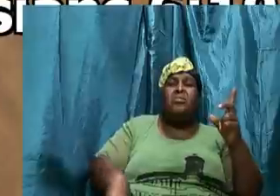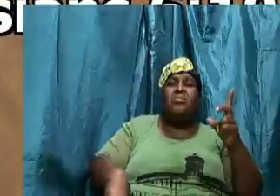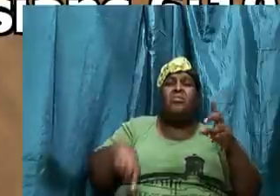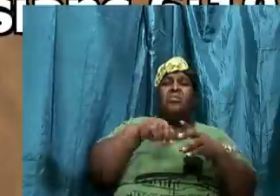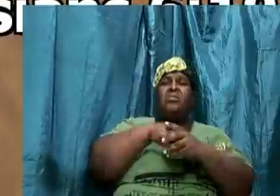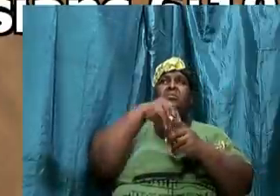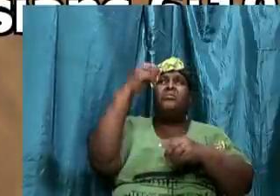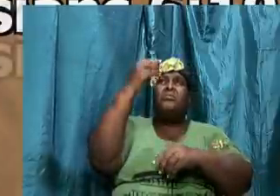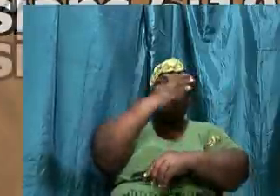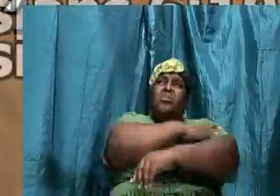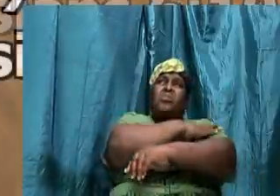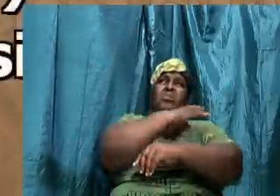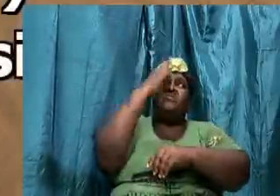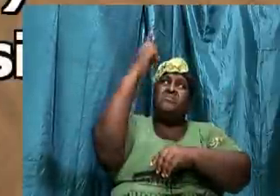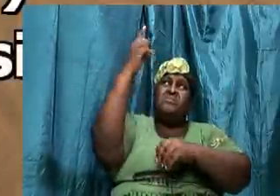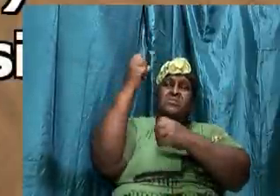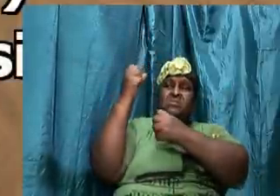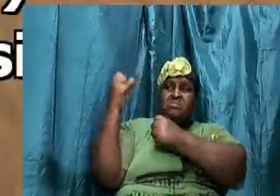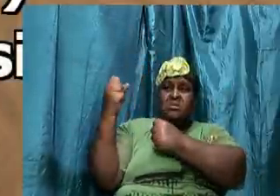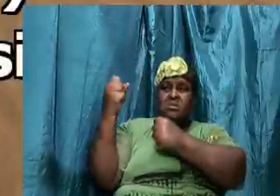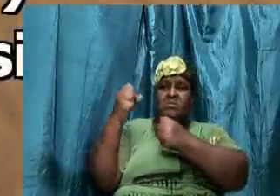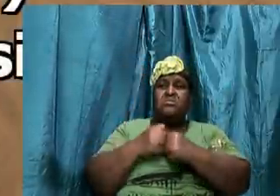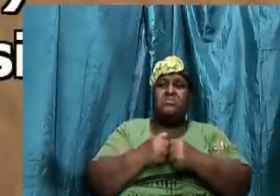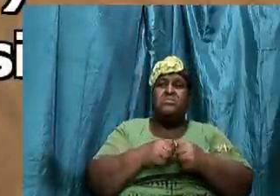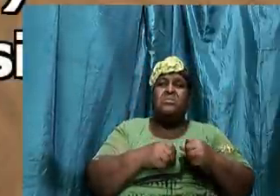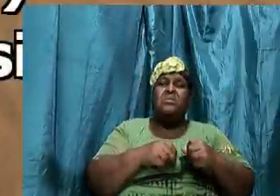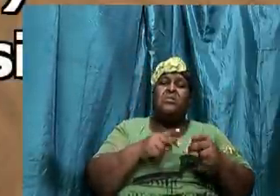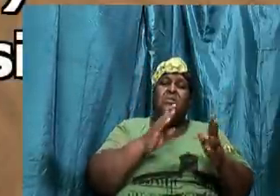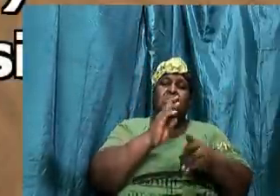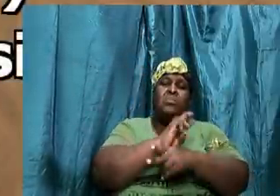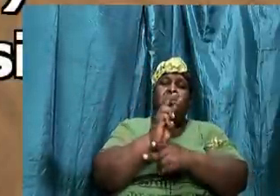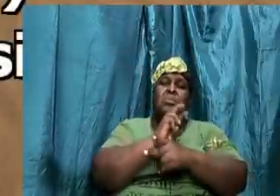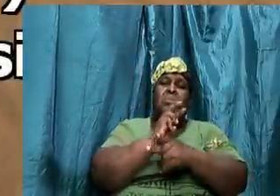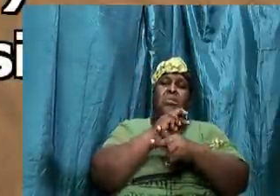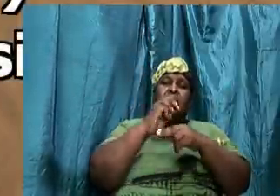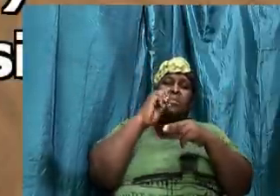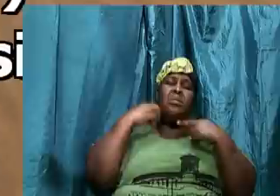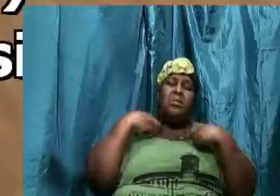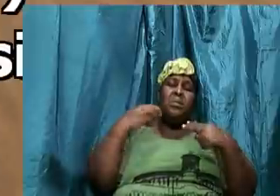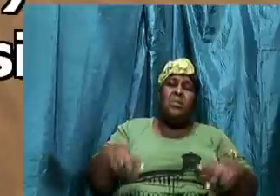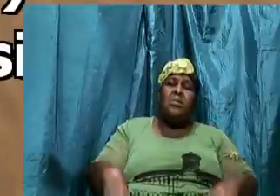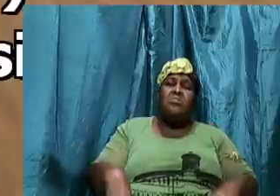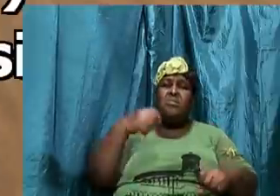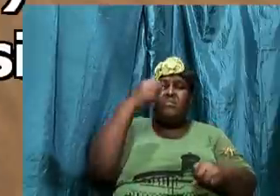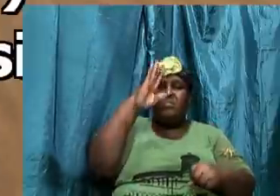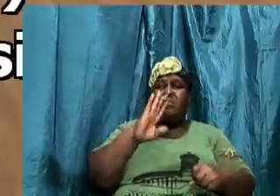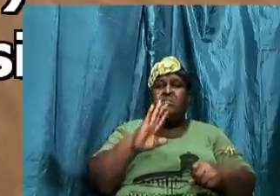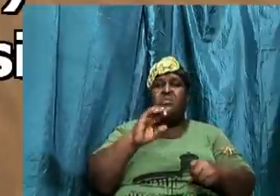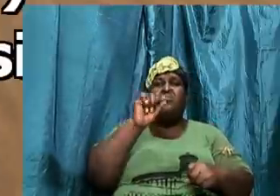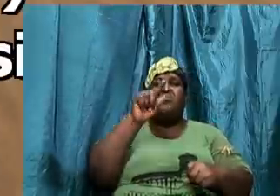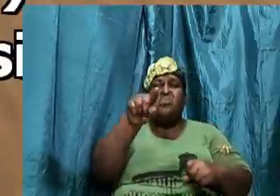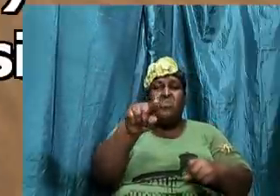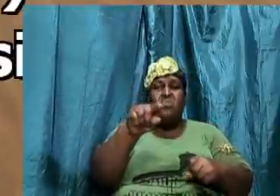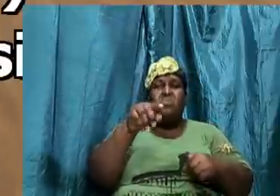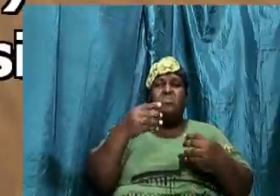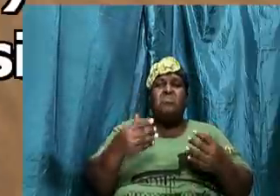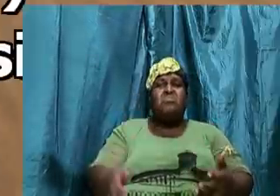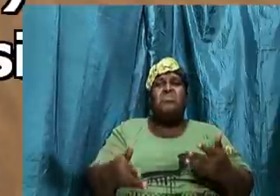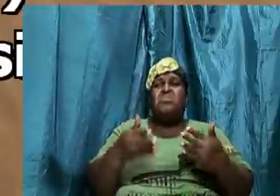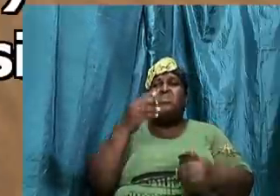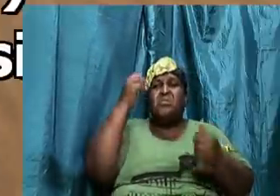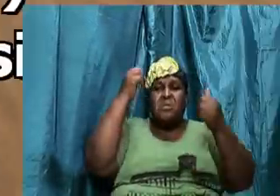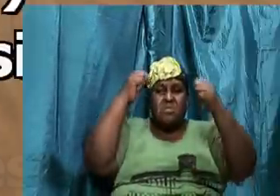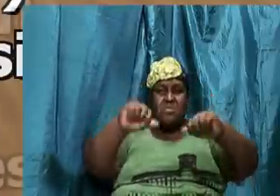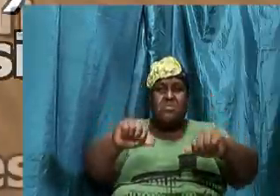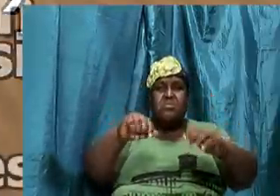of his might. Put on the whole armor of God that he might be able to stand against the wiles of the